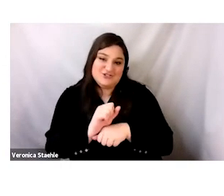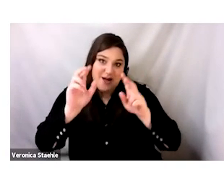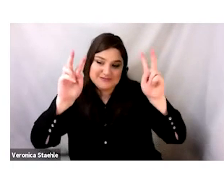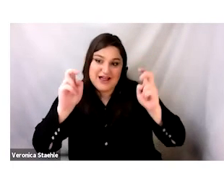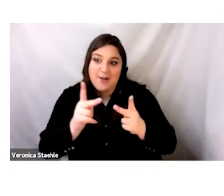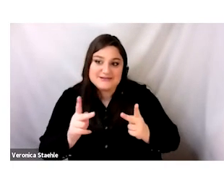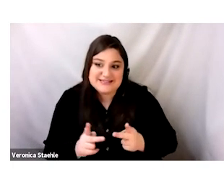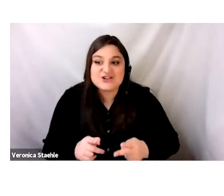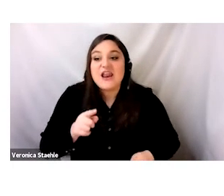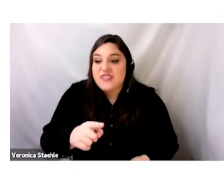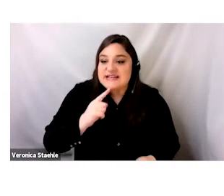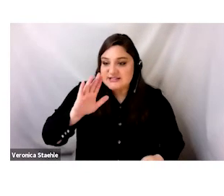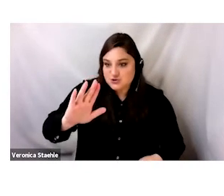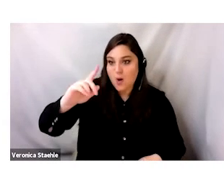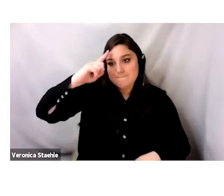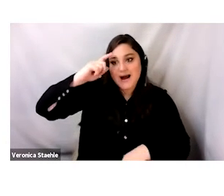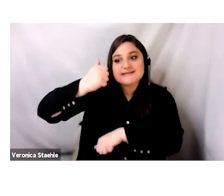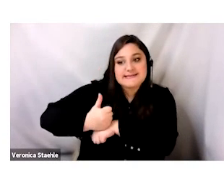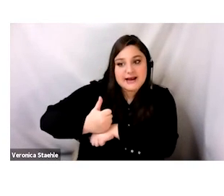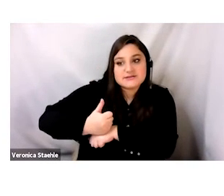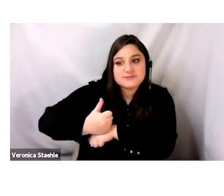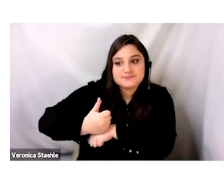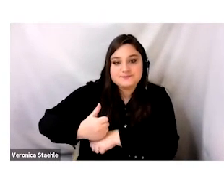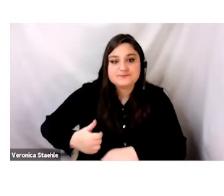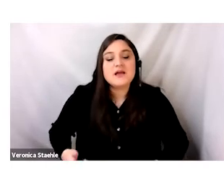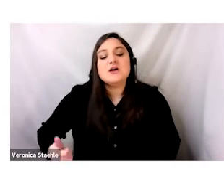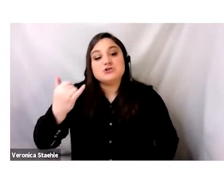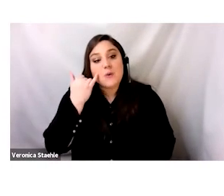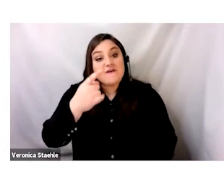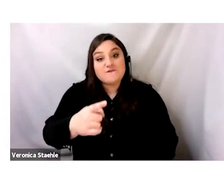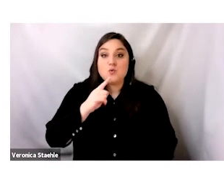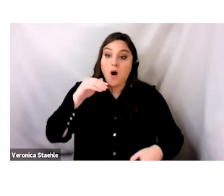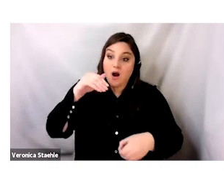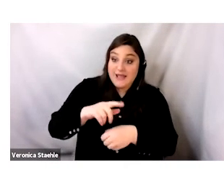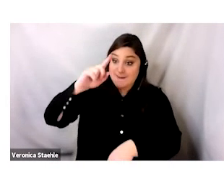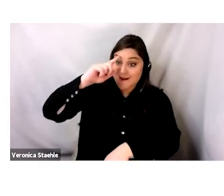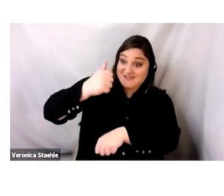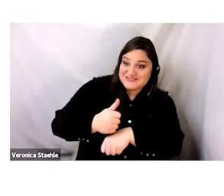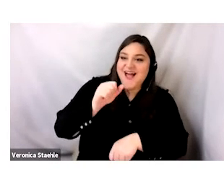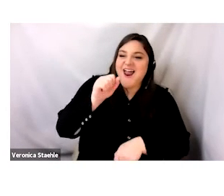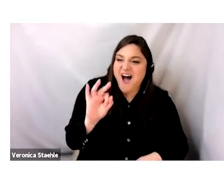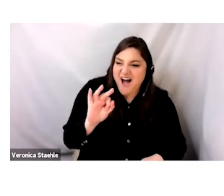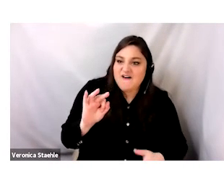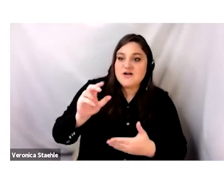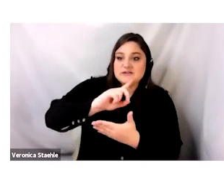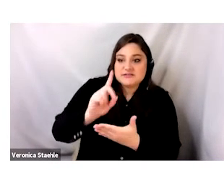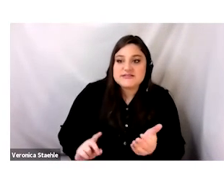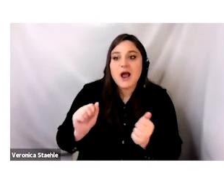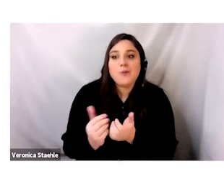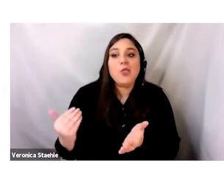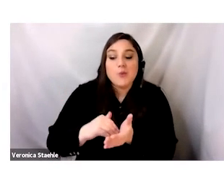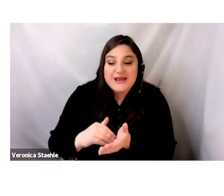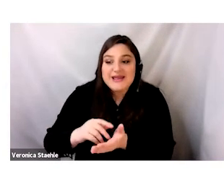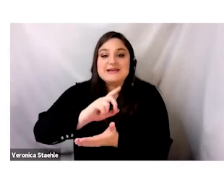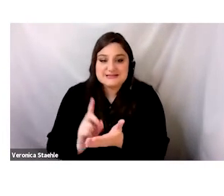mindset. And so equity designer, when you're in an equity designer mindset, you are thinking about your living expertise and you